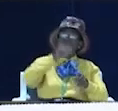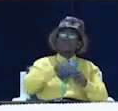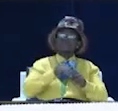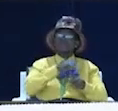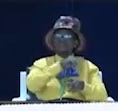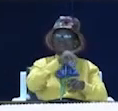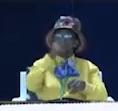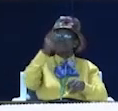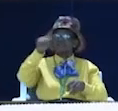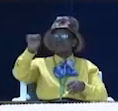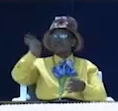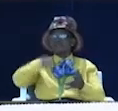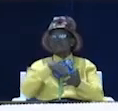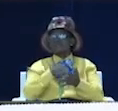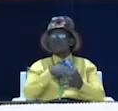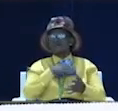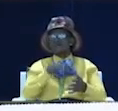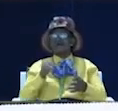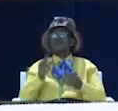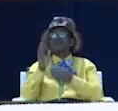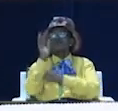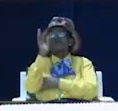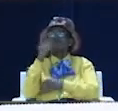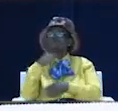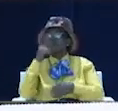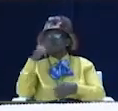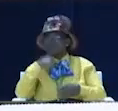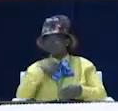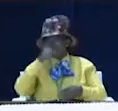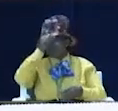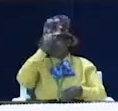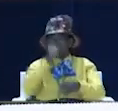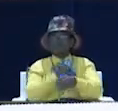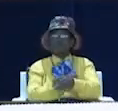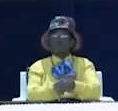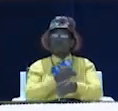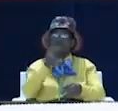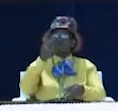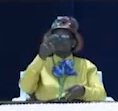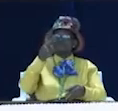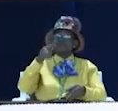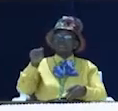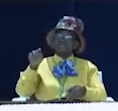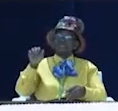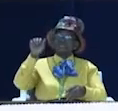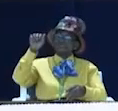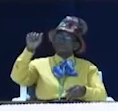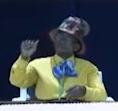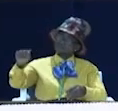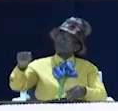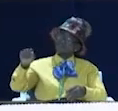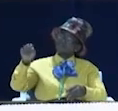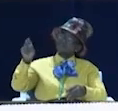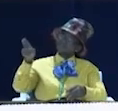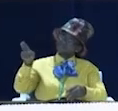And the Lord said to me, son, the shadow you see is the shadow of this, your plane.